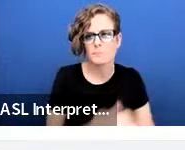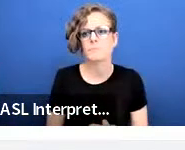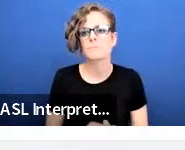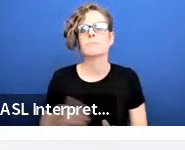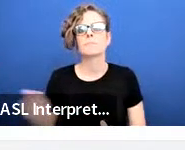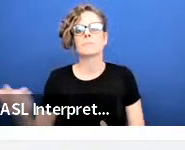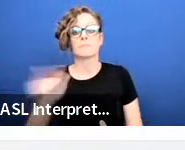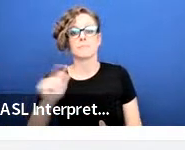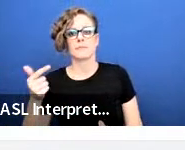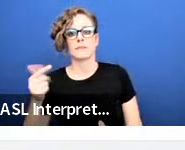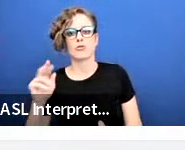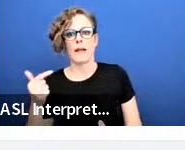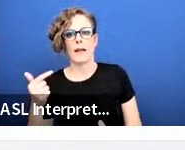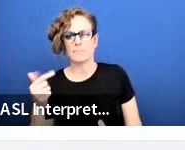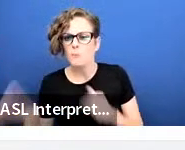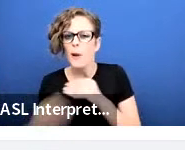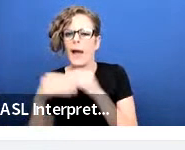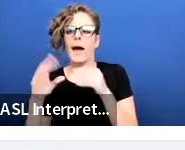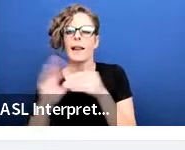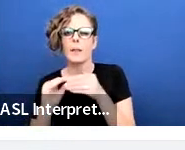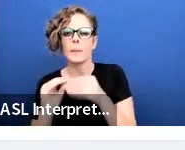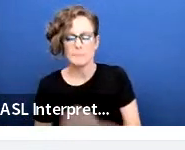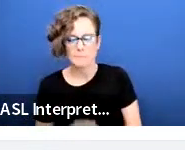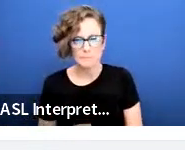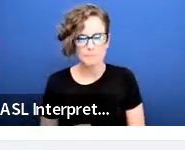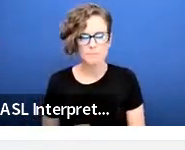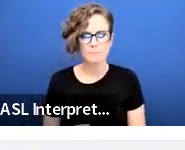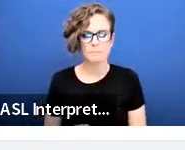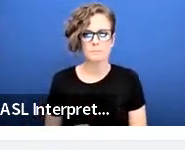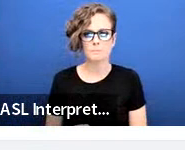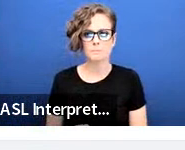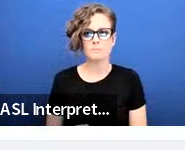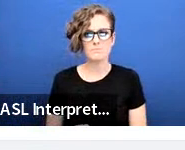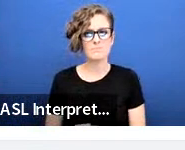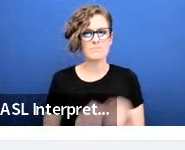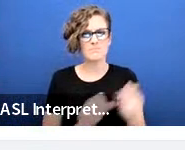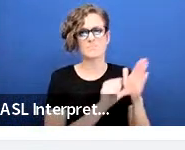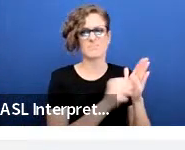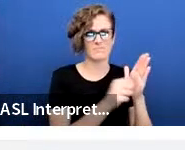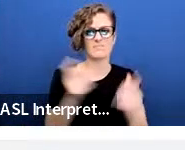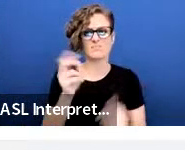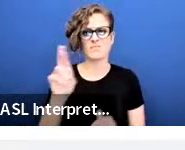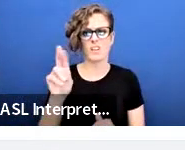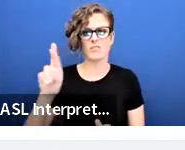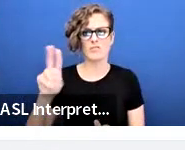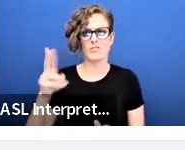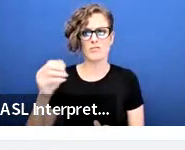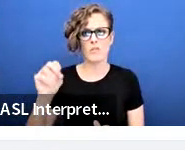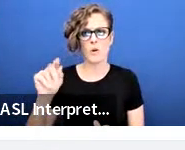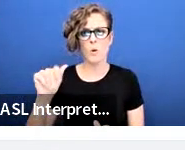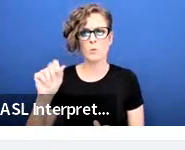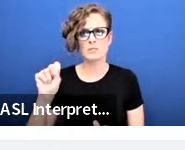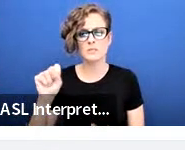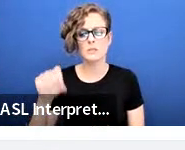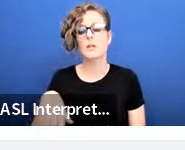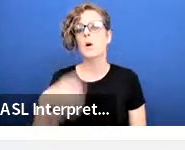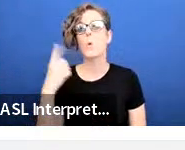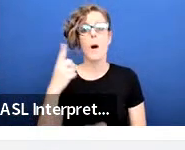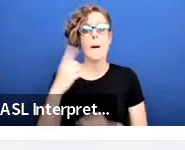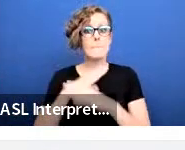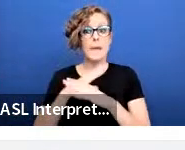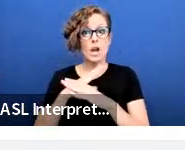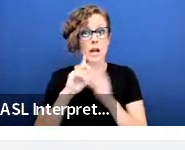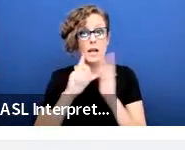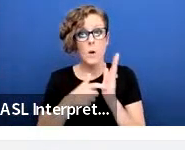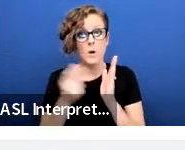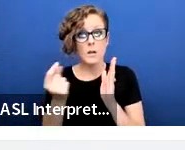bit to that. So I want to just almost double down on what Dr. Rhodes has said. I think that one of the barriers right now that I'm noticing